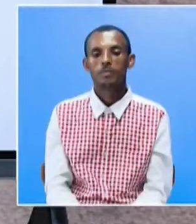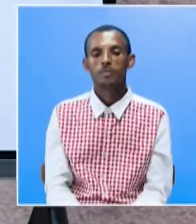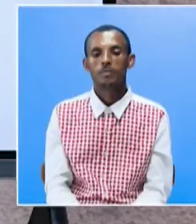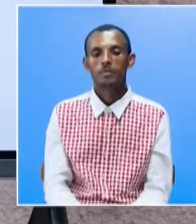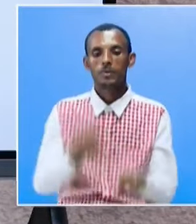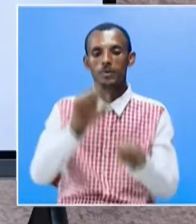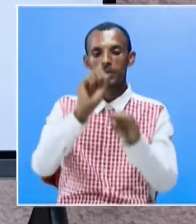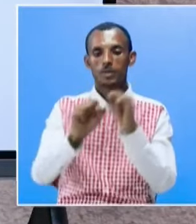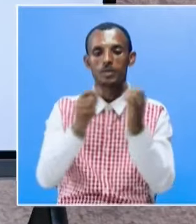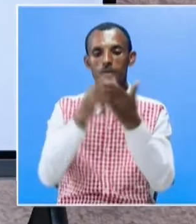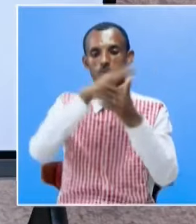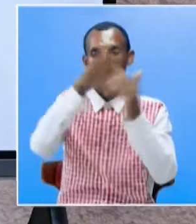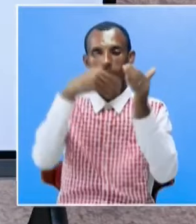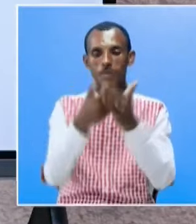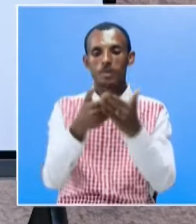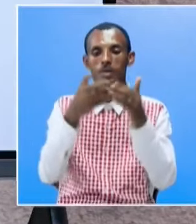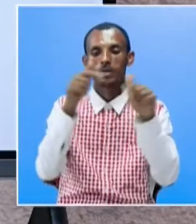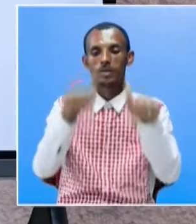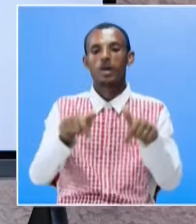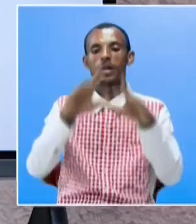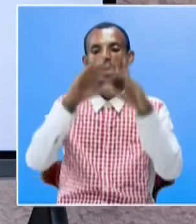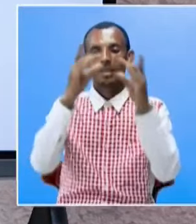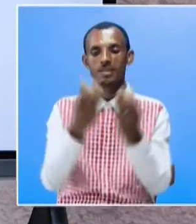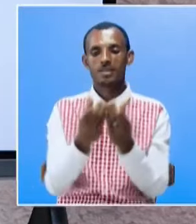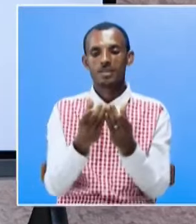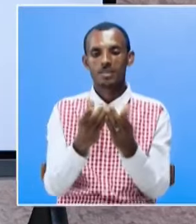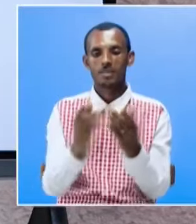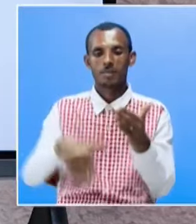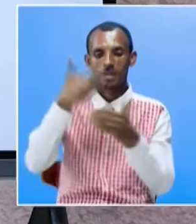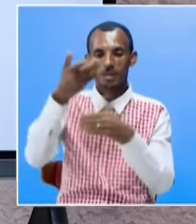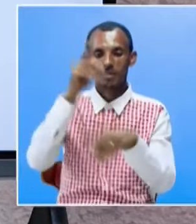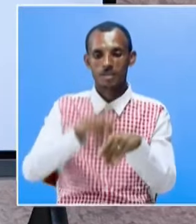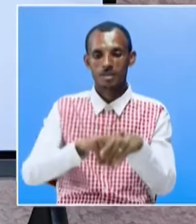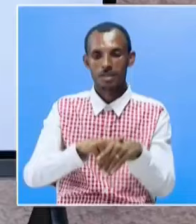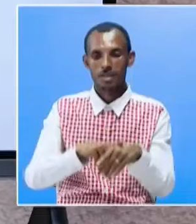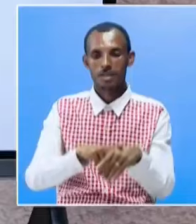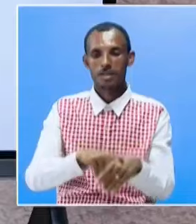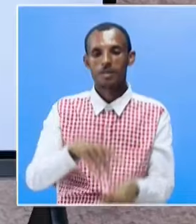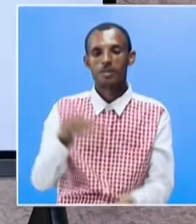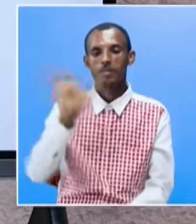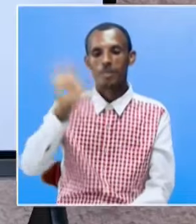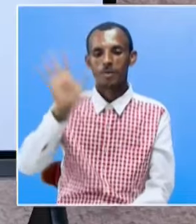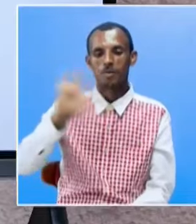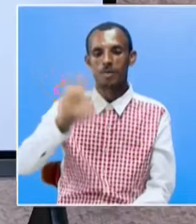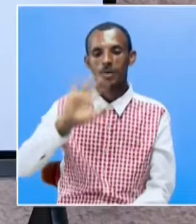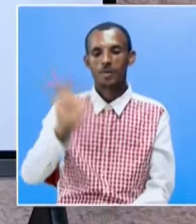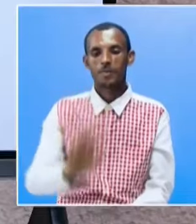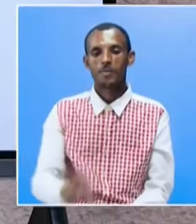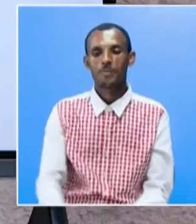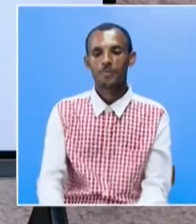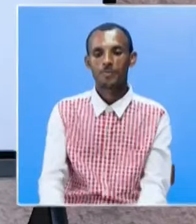So this is all about today's lesson. Until next lesson, goodbye.